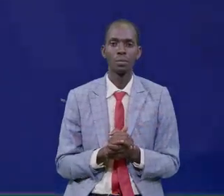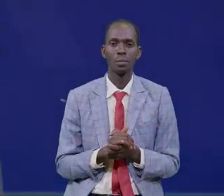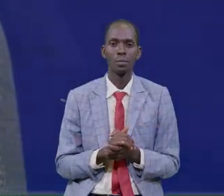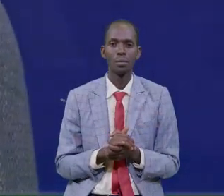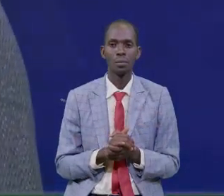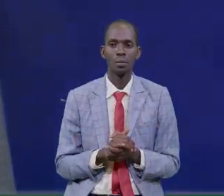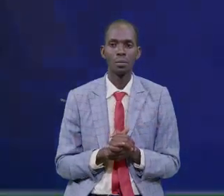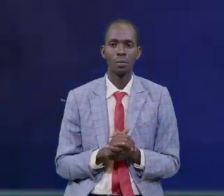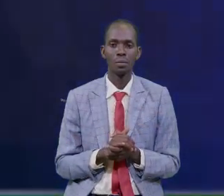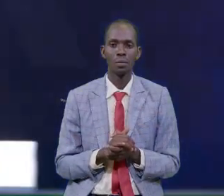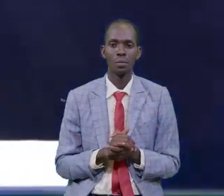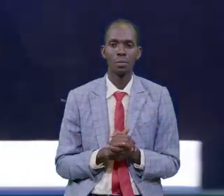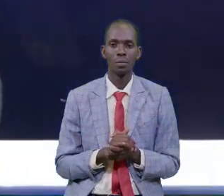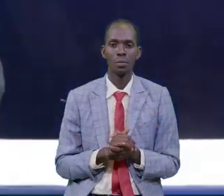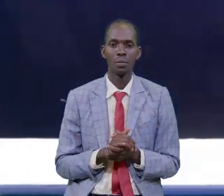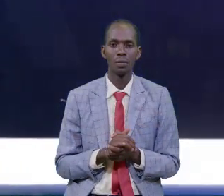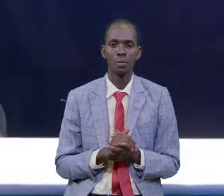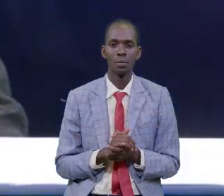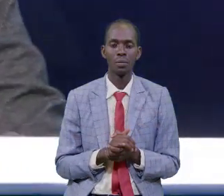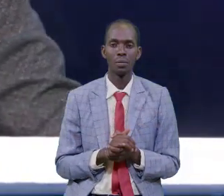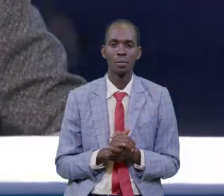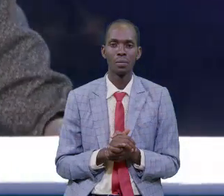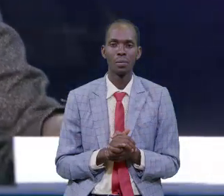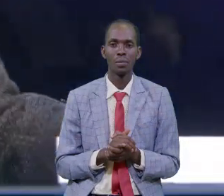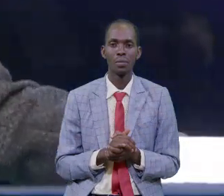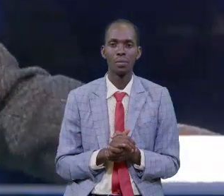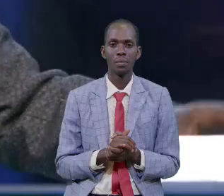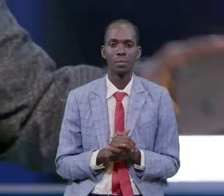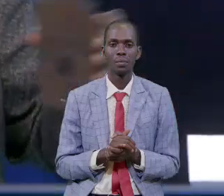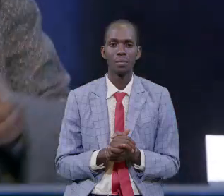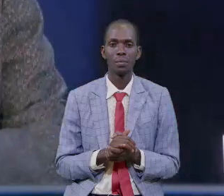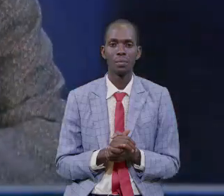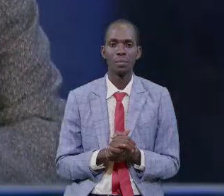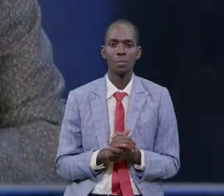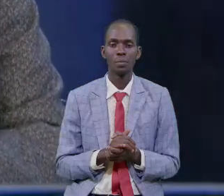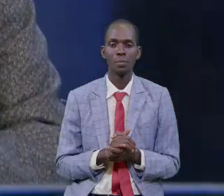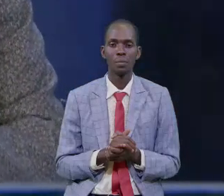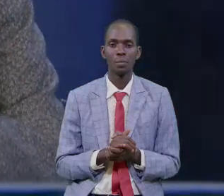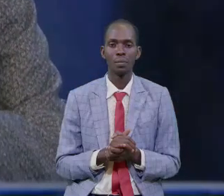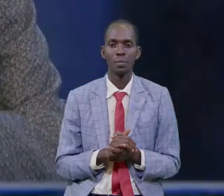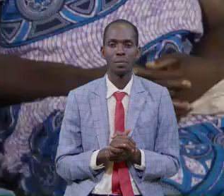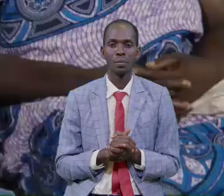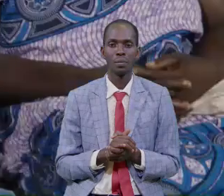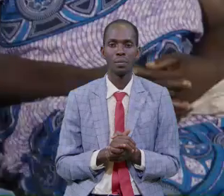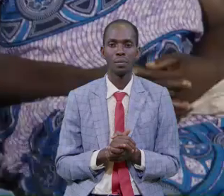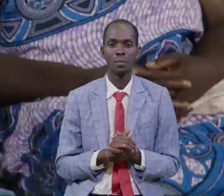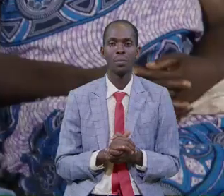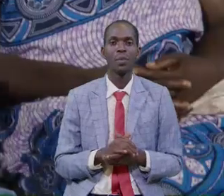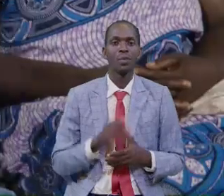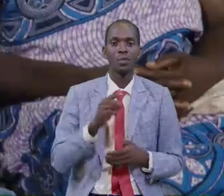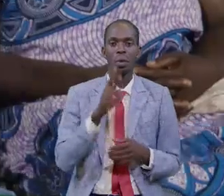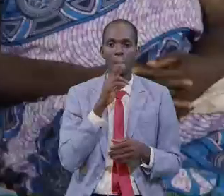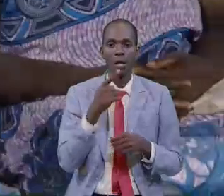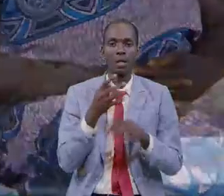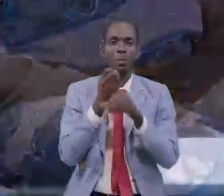You You are the receiver of the miracle tonight.